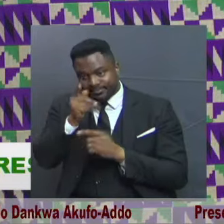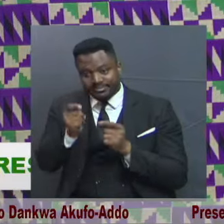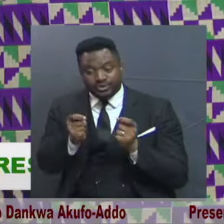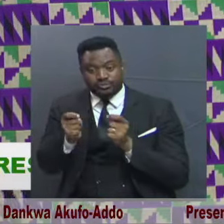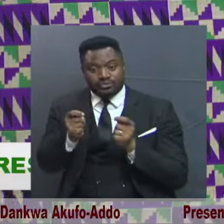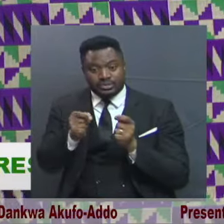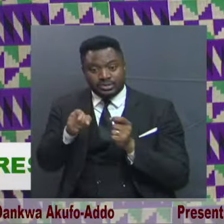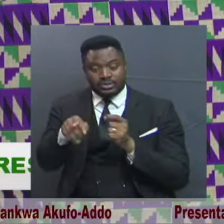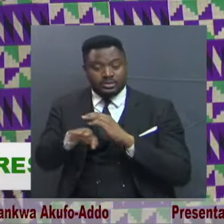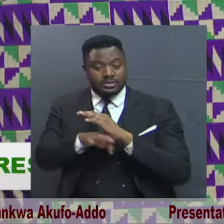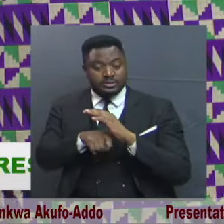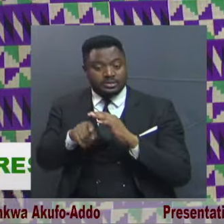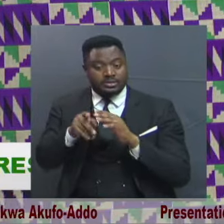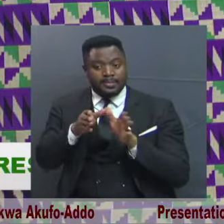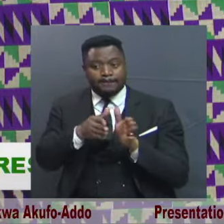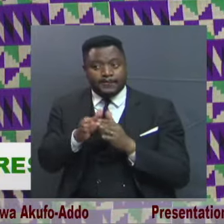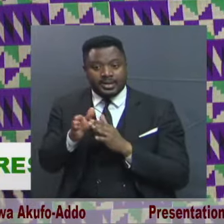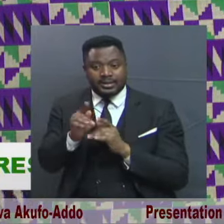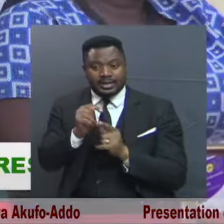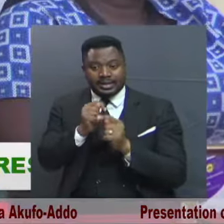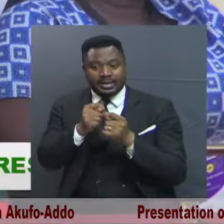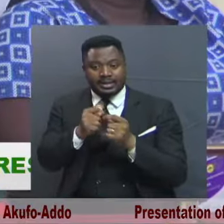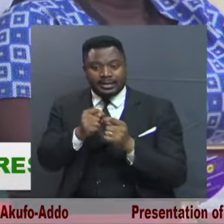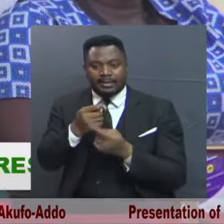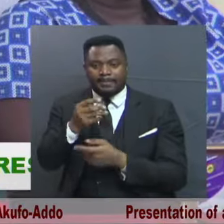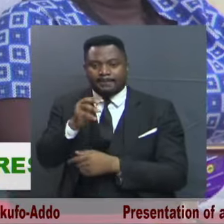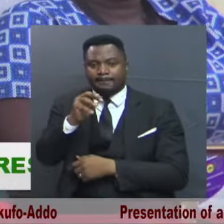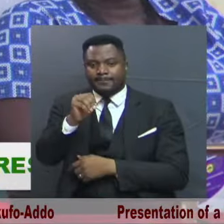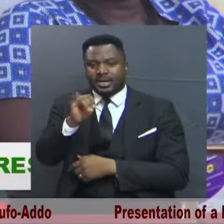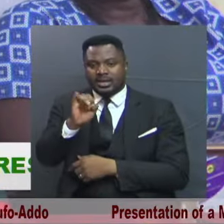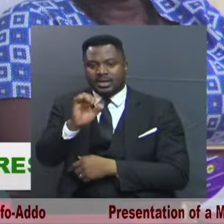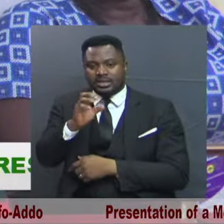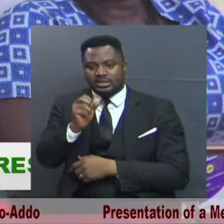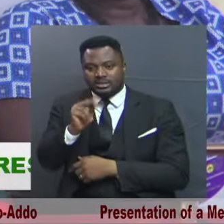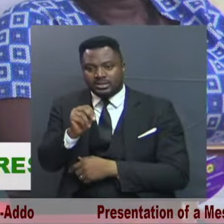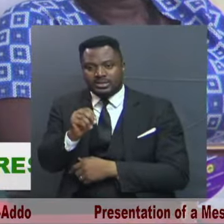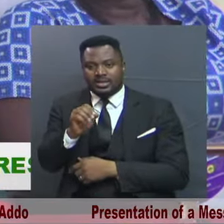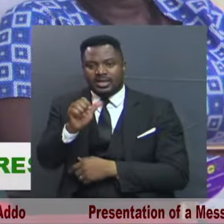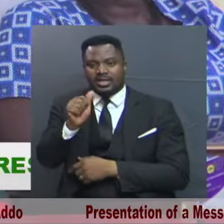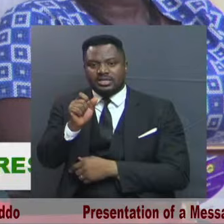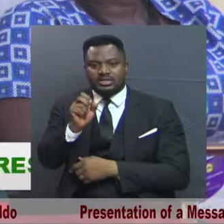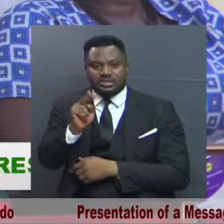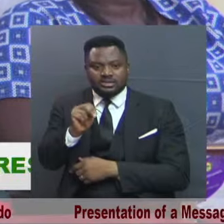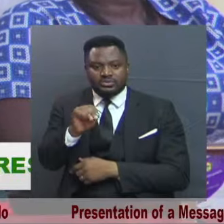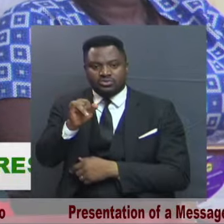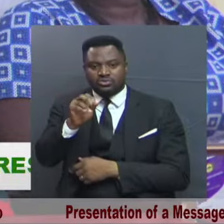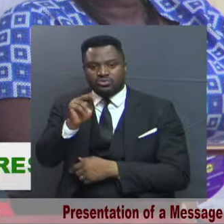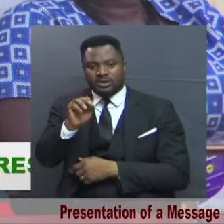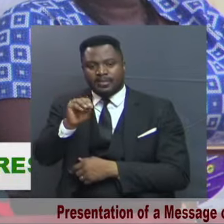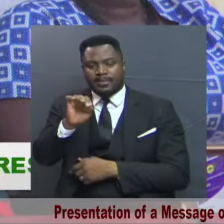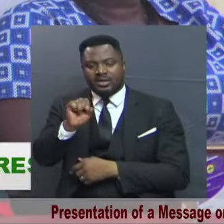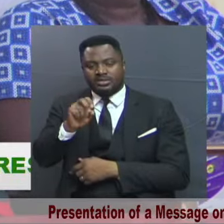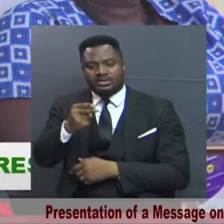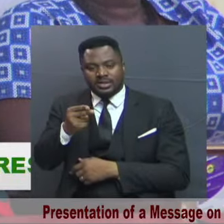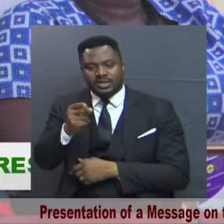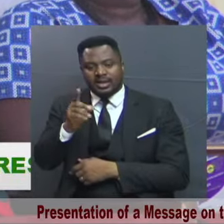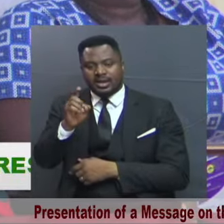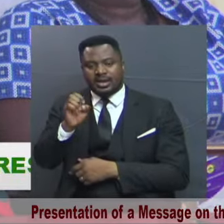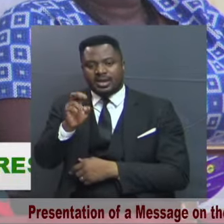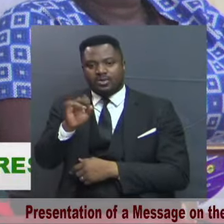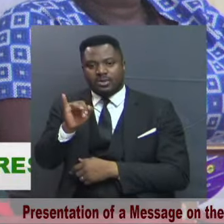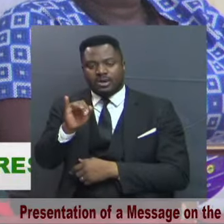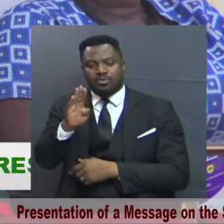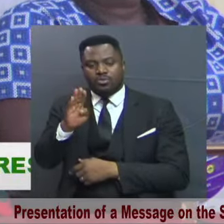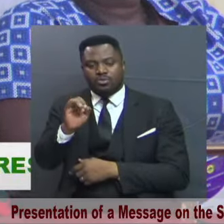under this plan the talent such as Michael asan Su muari John Mena D Bing and later as